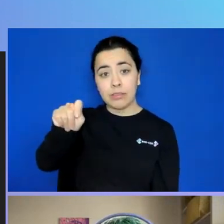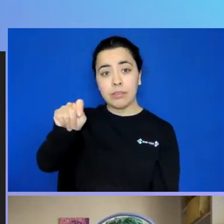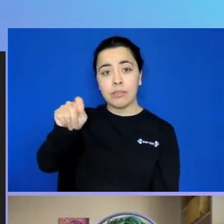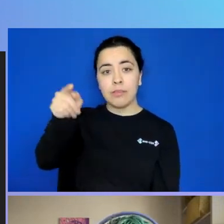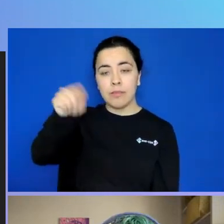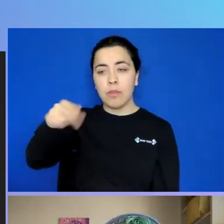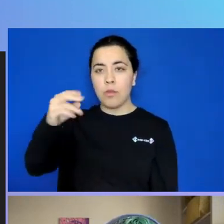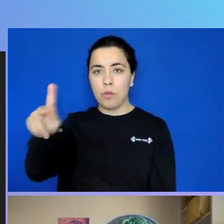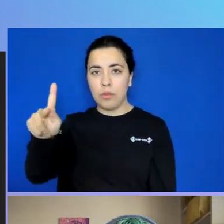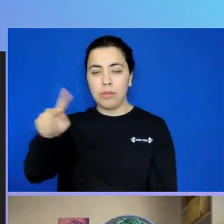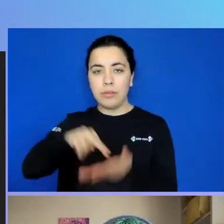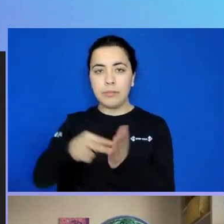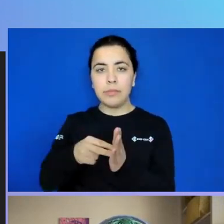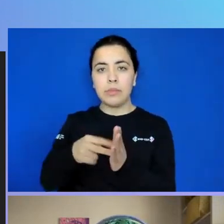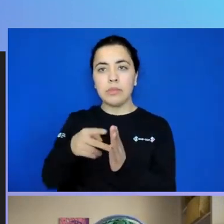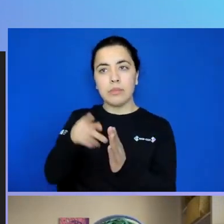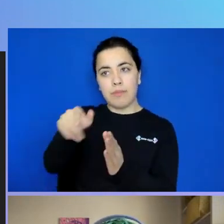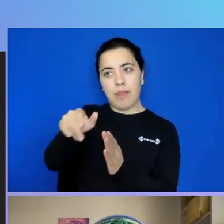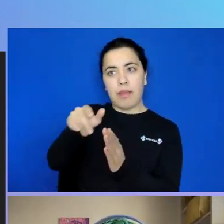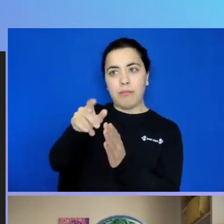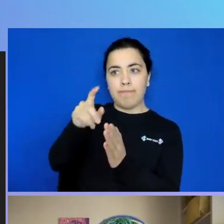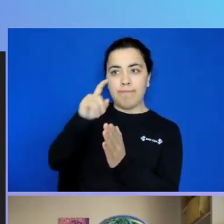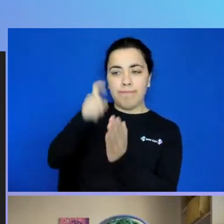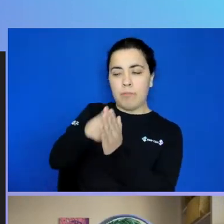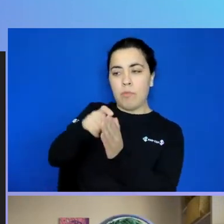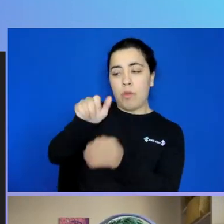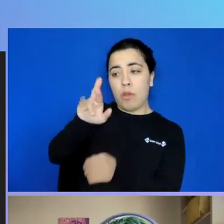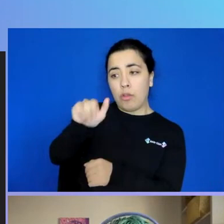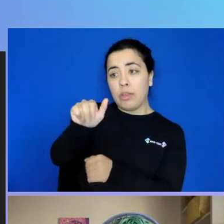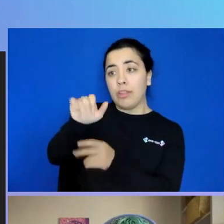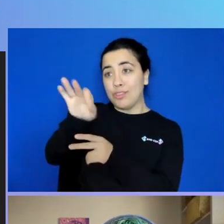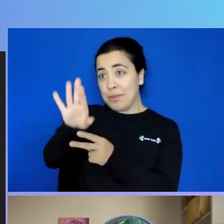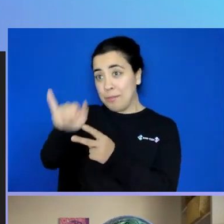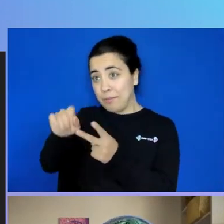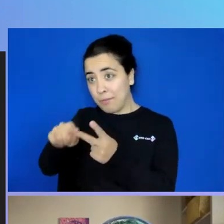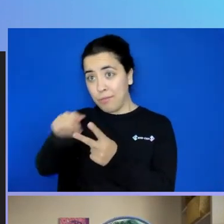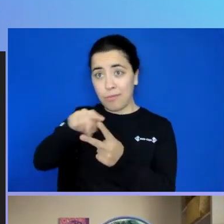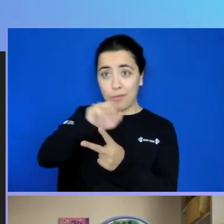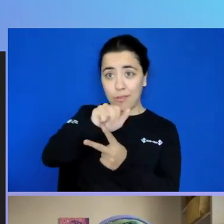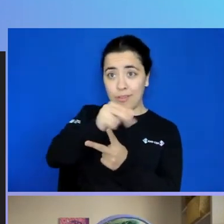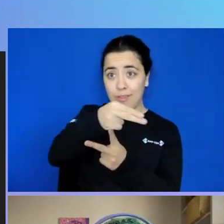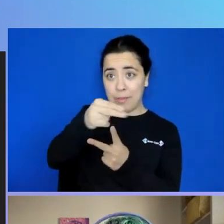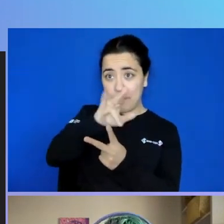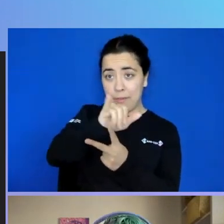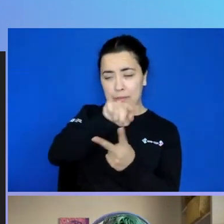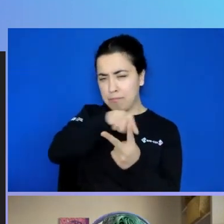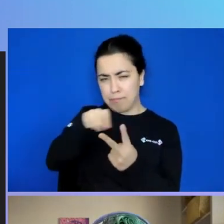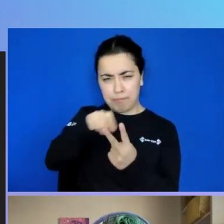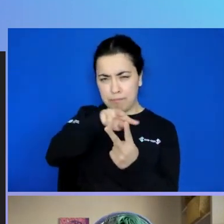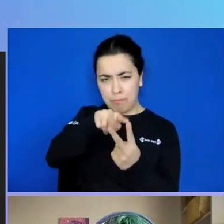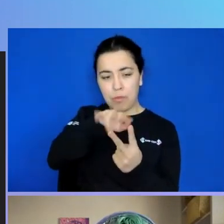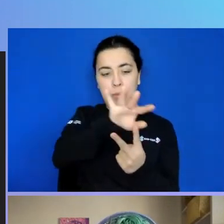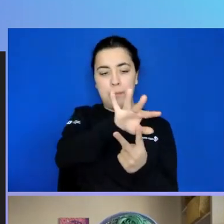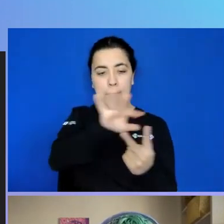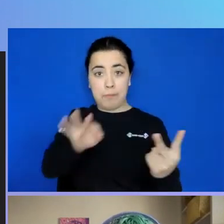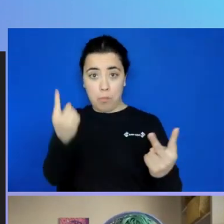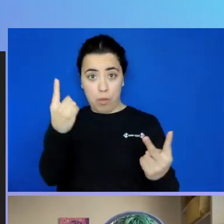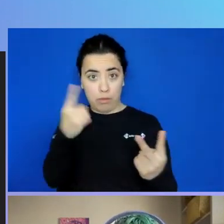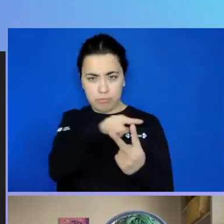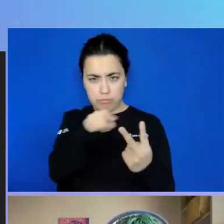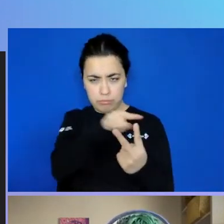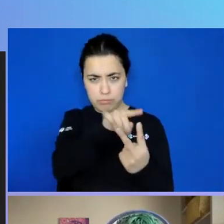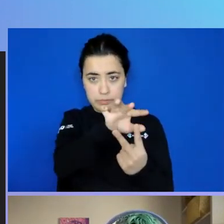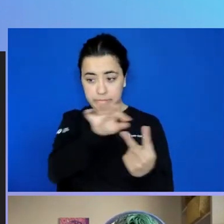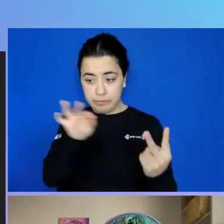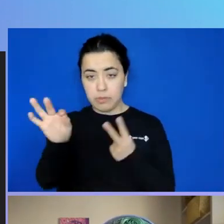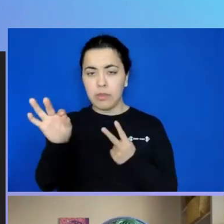the target element. So whether that's ARIA described by or ARIA labeled by, we get one of those. And then we look at the